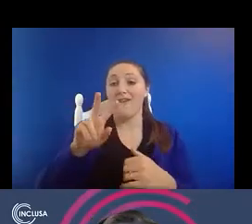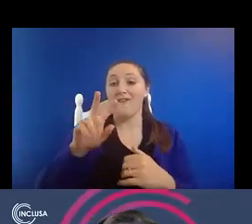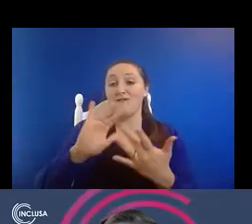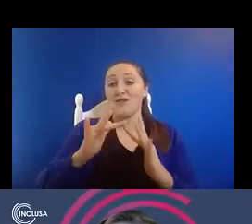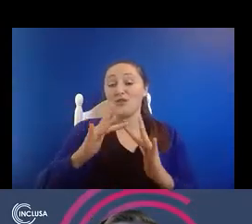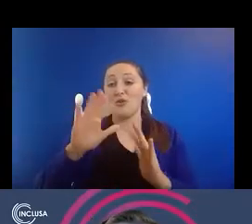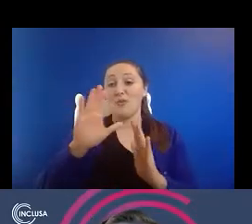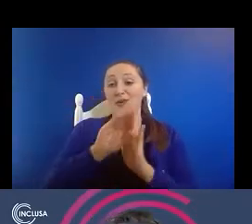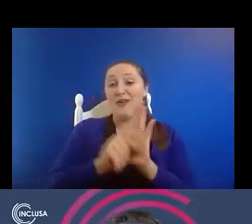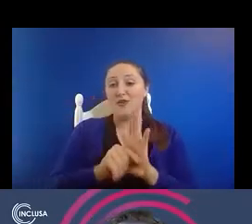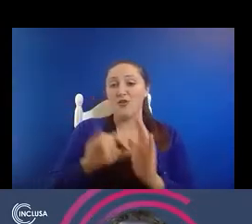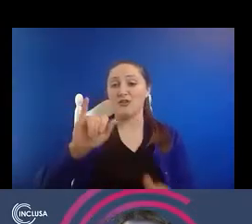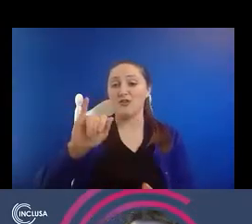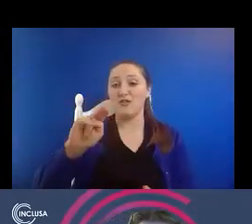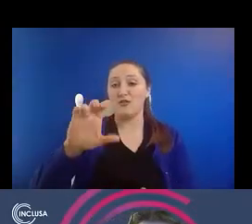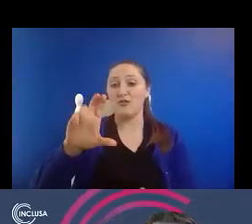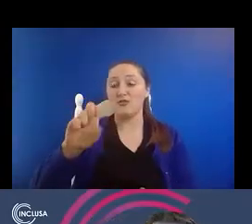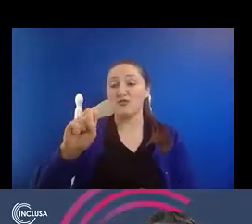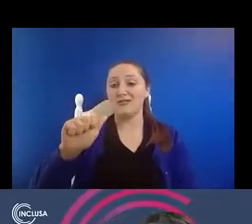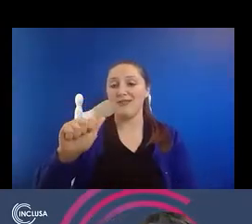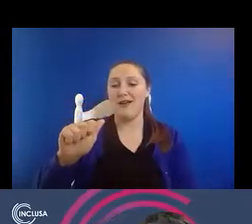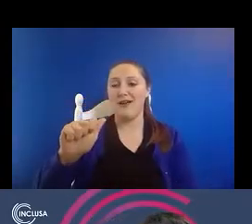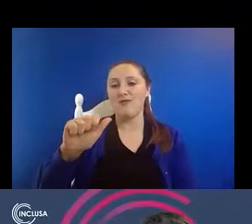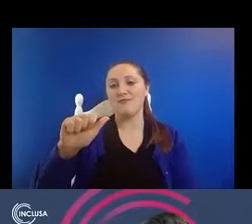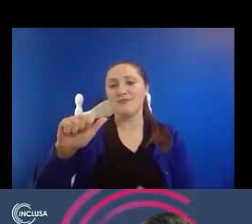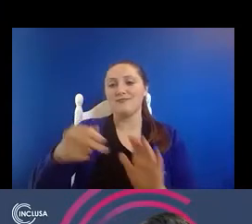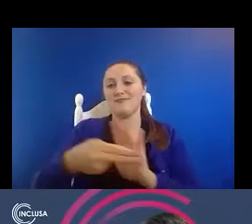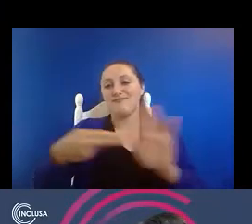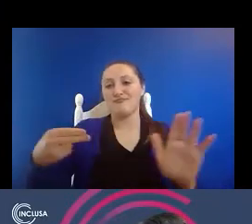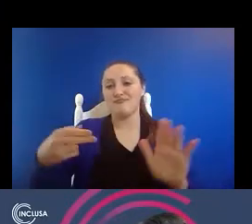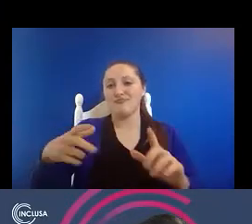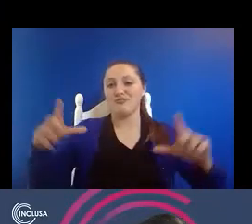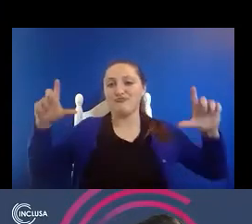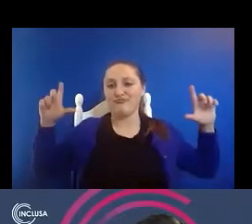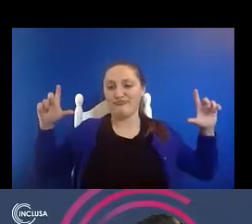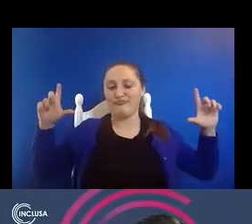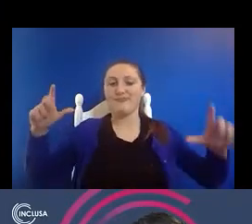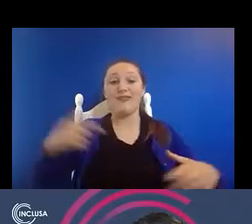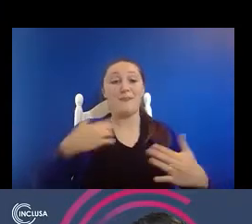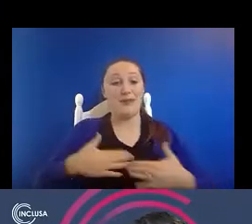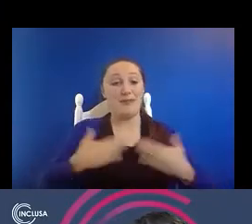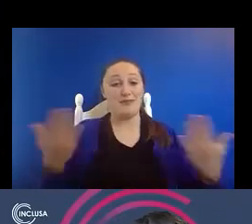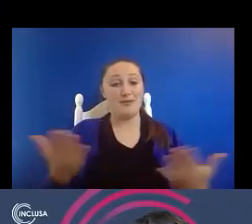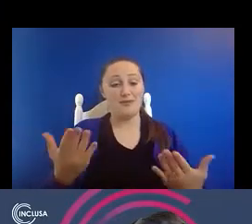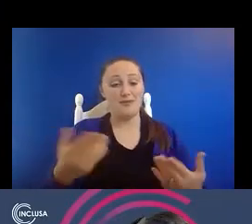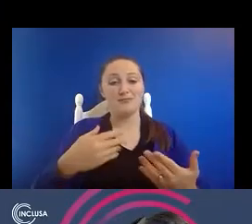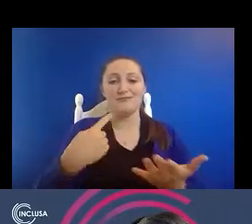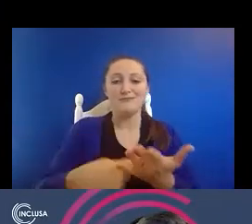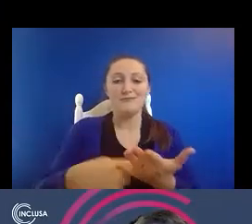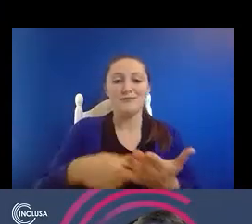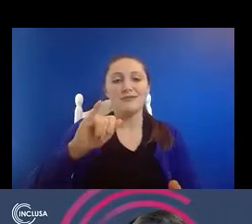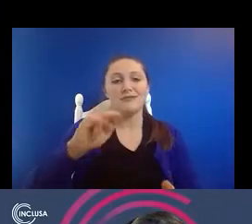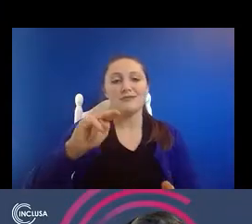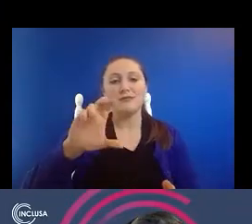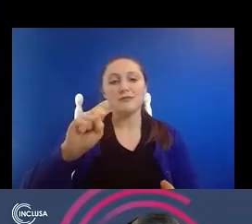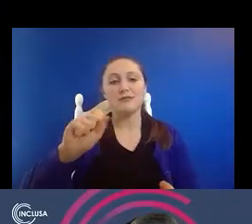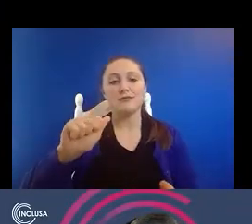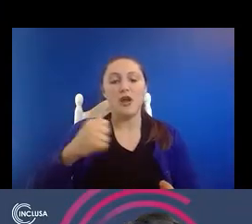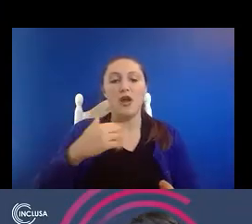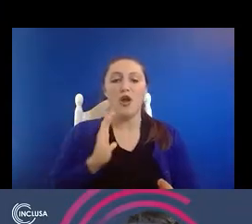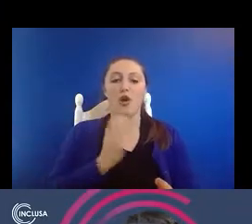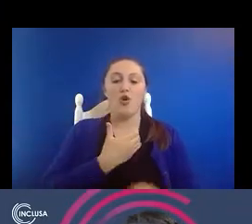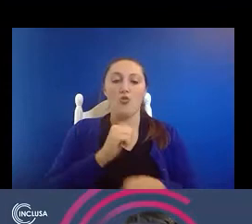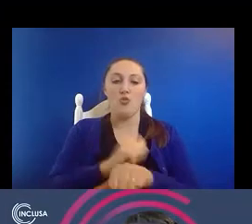glad to be here today to speak about Inclusa and the work that we've done in partnership with our